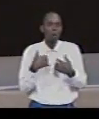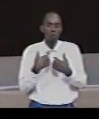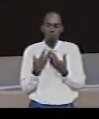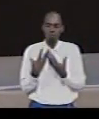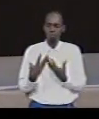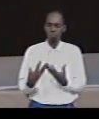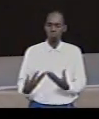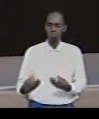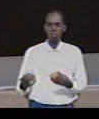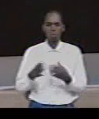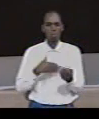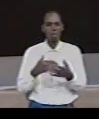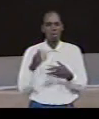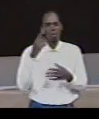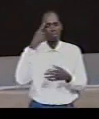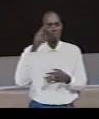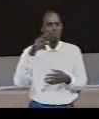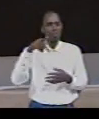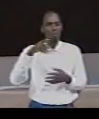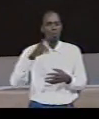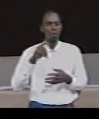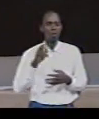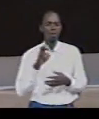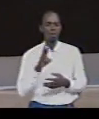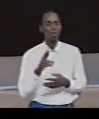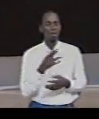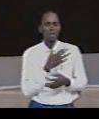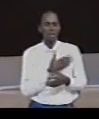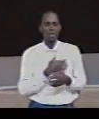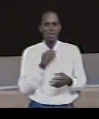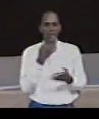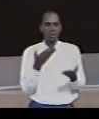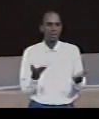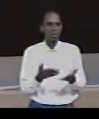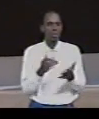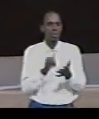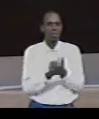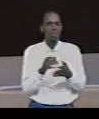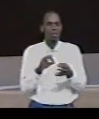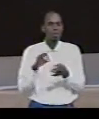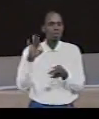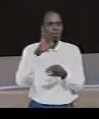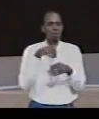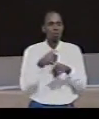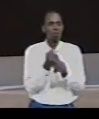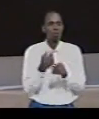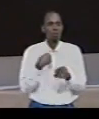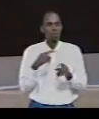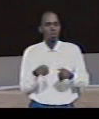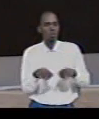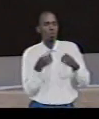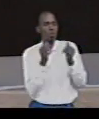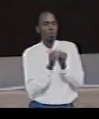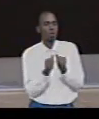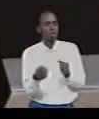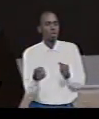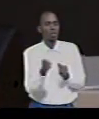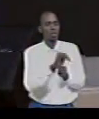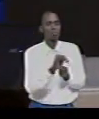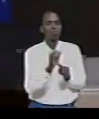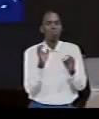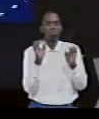Peter. And the Spirit made me go with them, nothing doubting. Moreover, these six